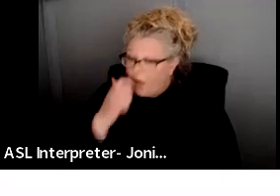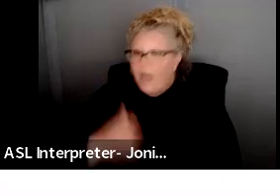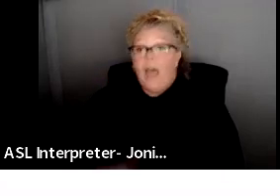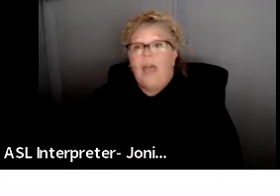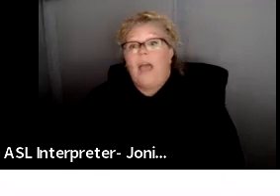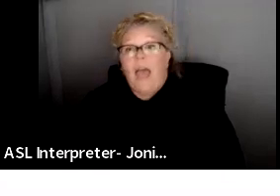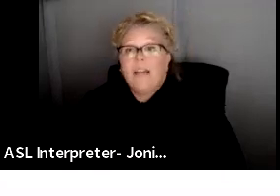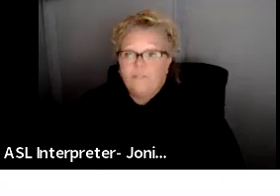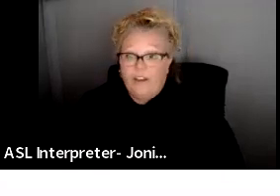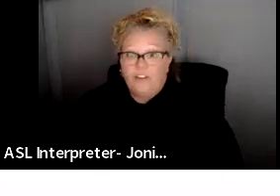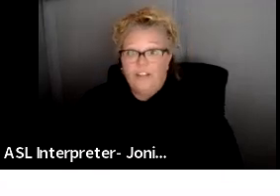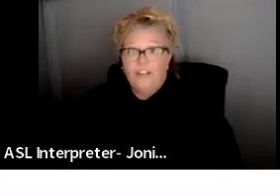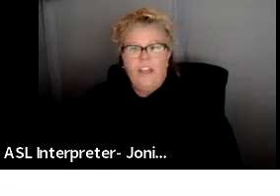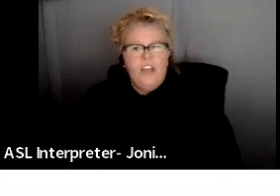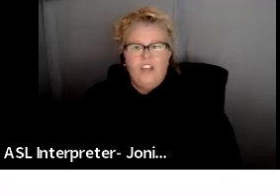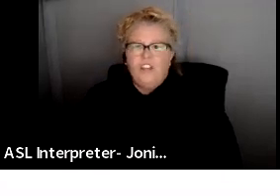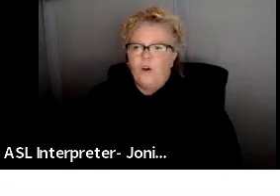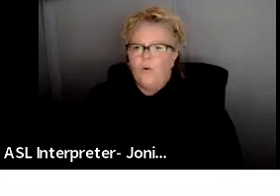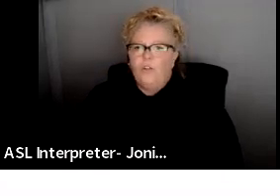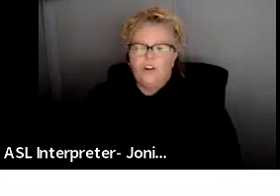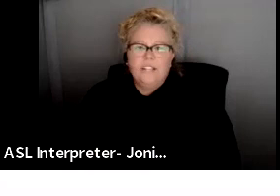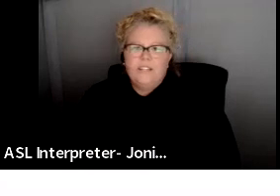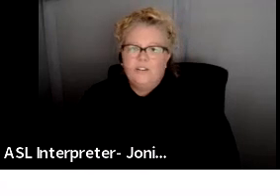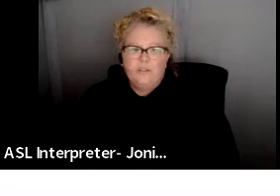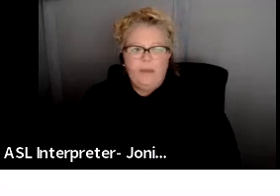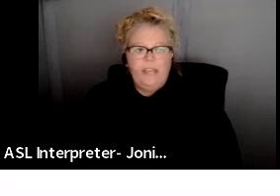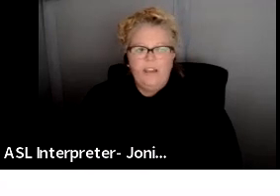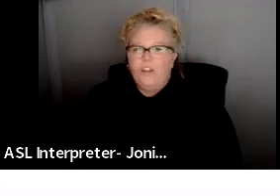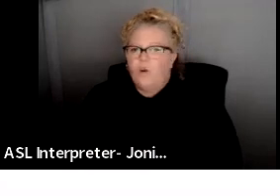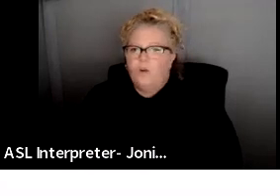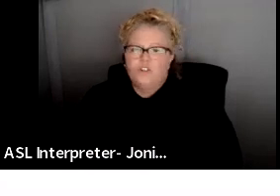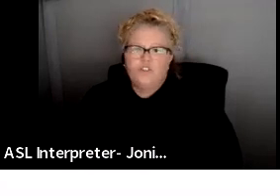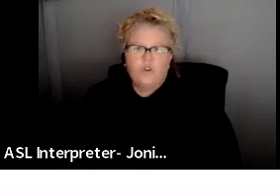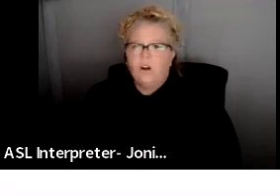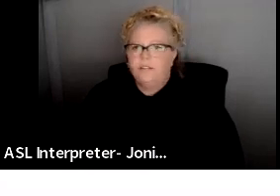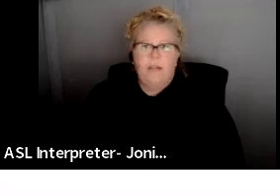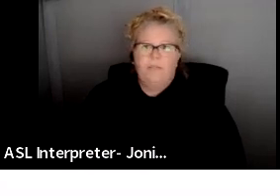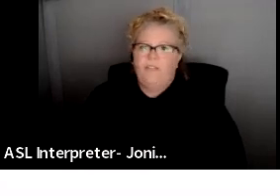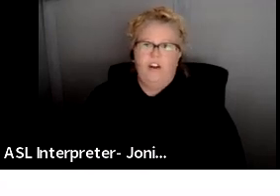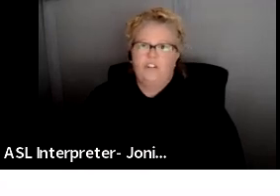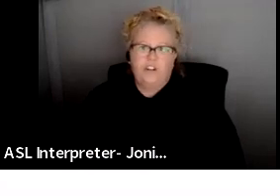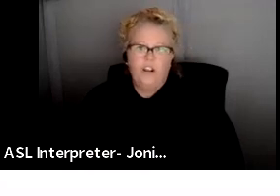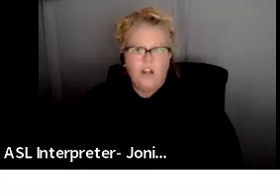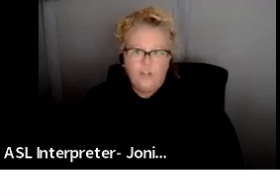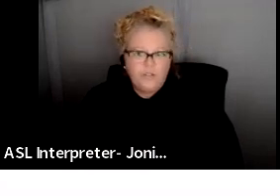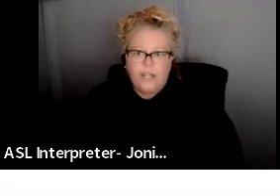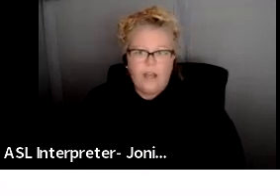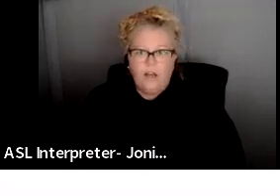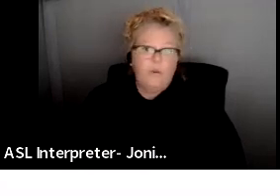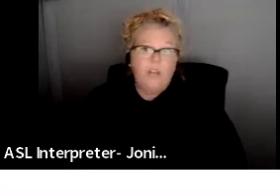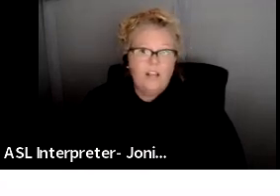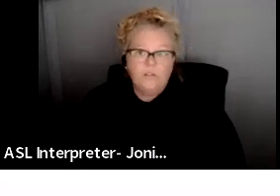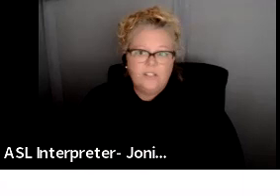because as a veteran, they're considered to be, a strong type of character and not used